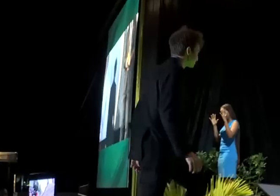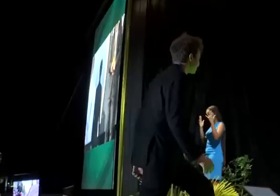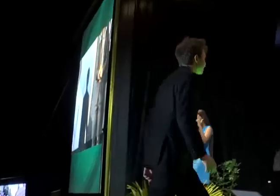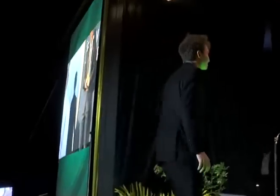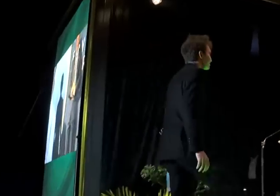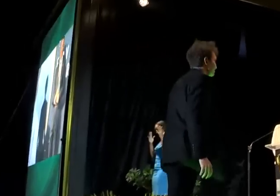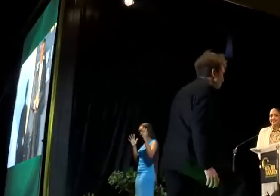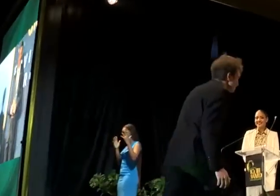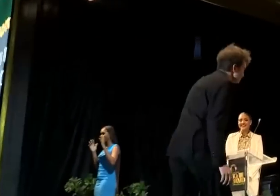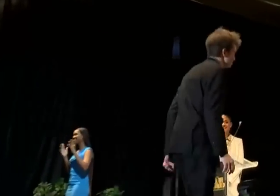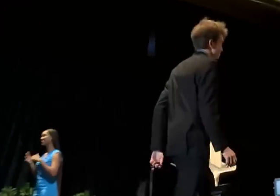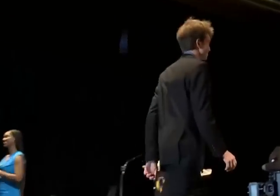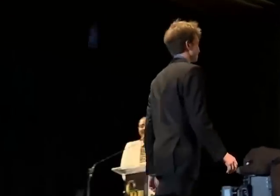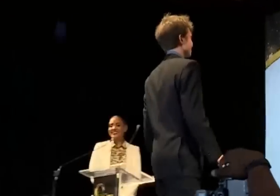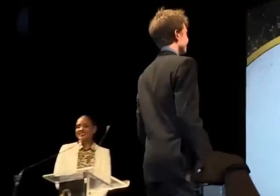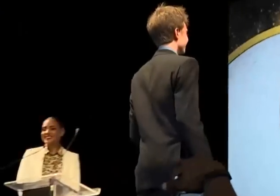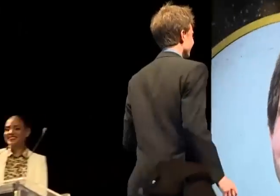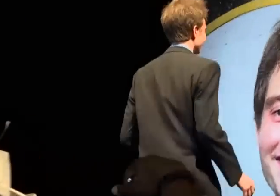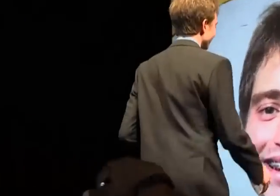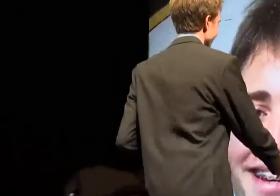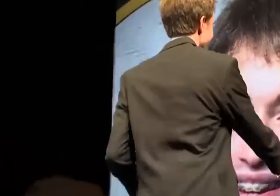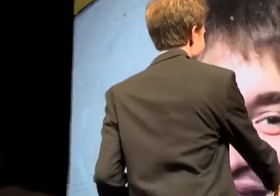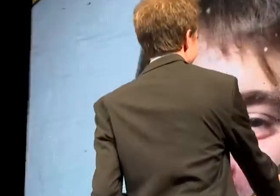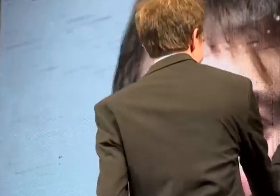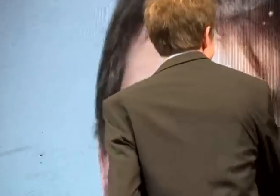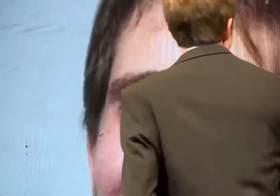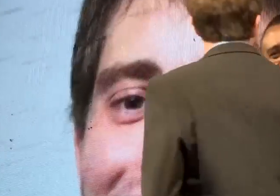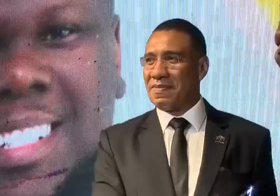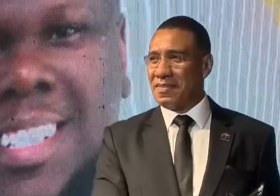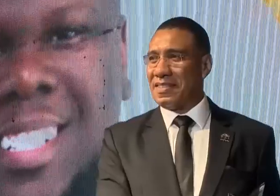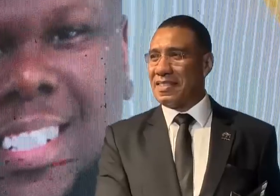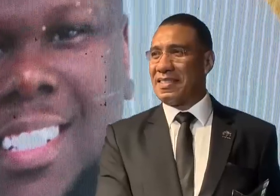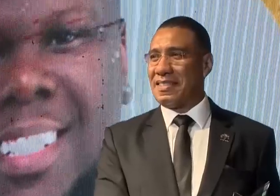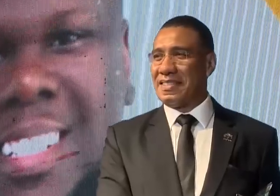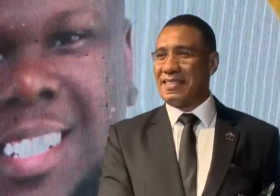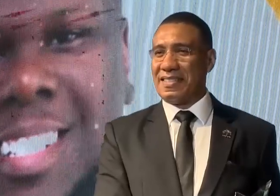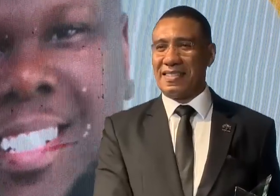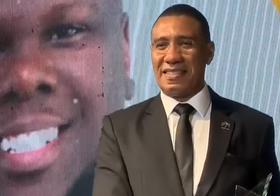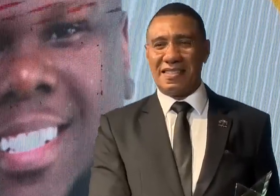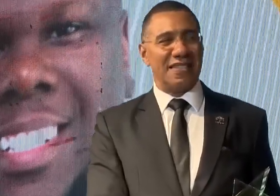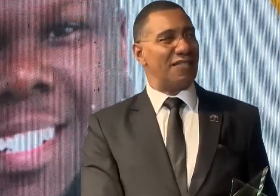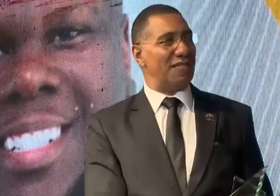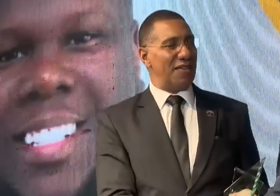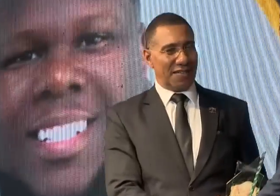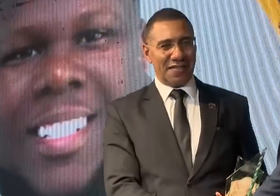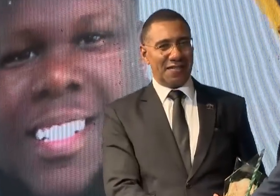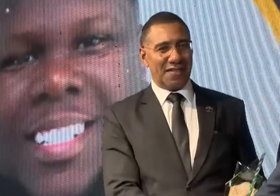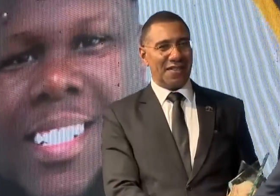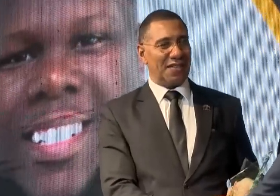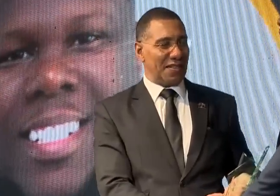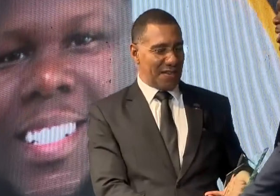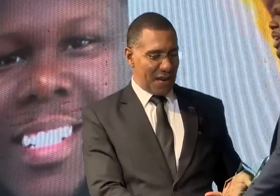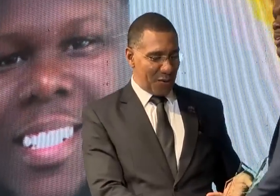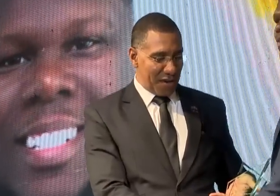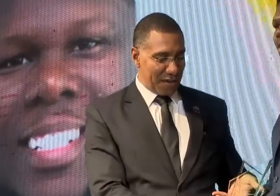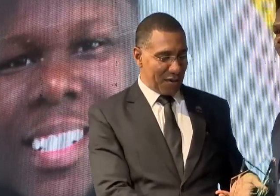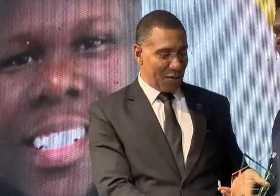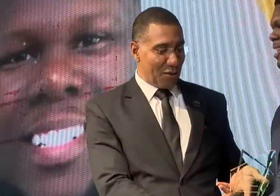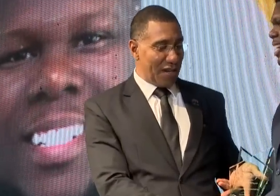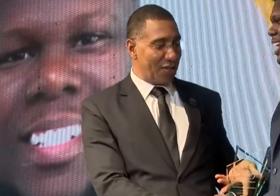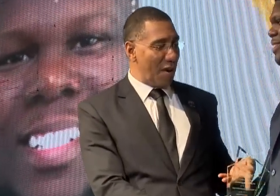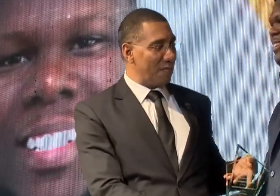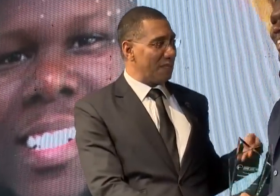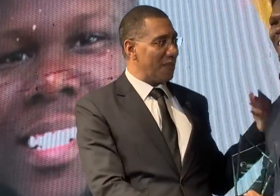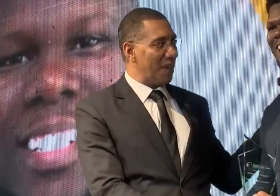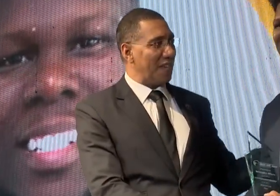Culture, Zanita Alvaranga and Jaden Shaw for Sports, Alexander Shaw for Nation Building, and Alexander Rees Greenland